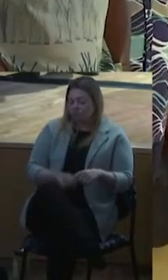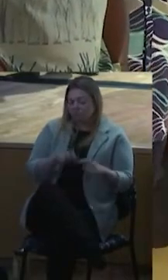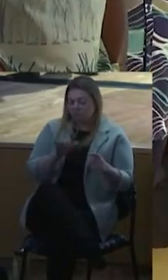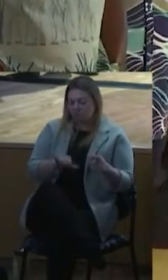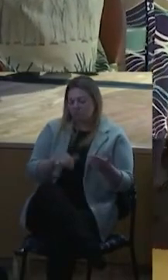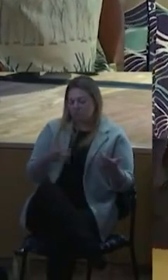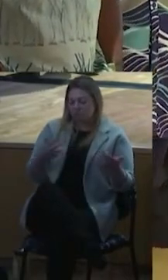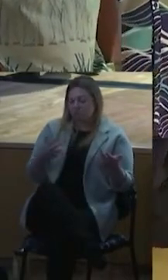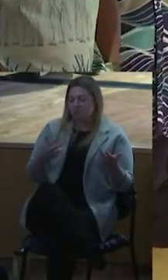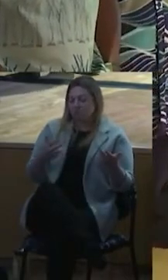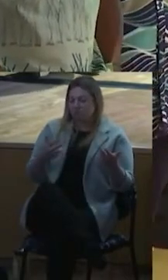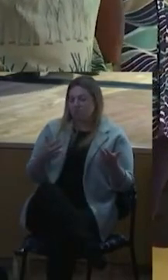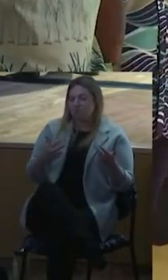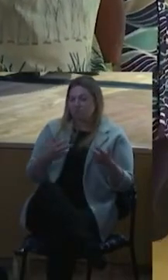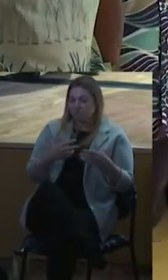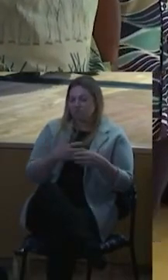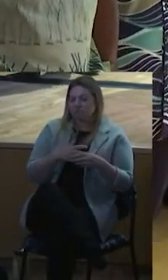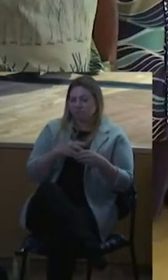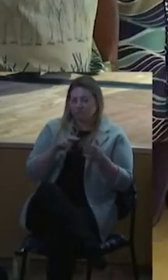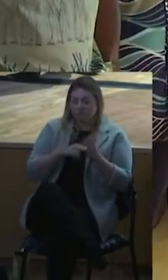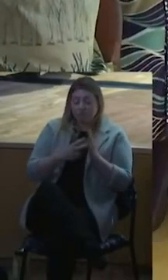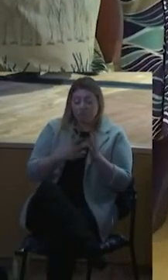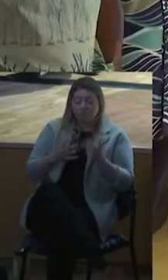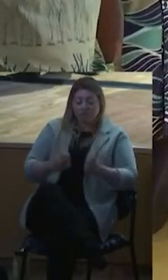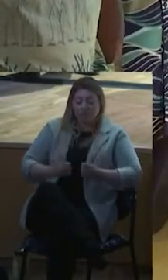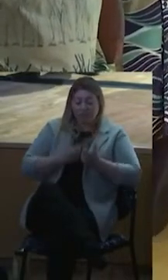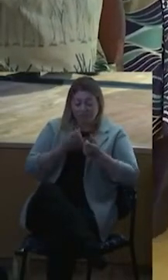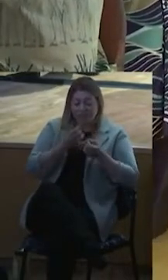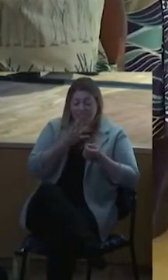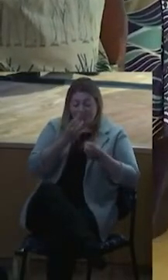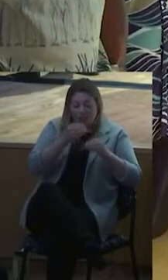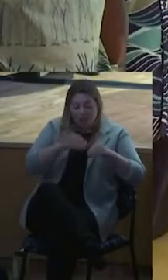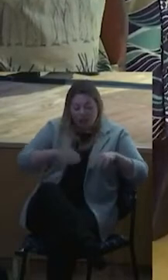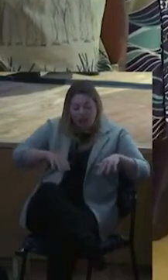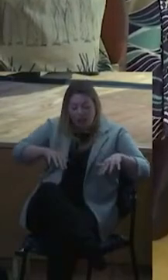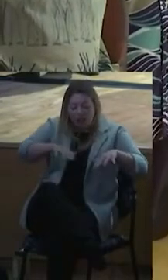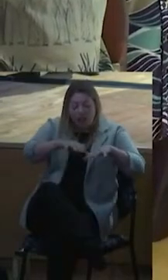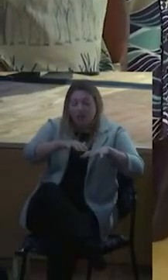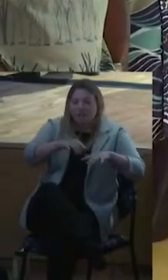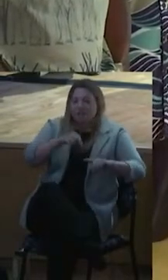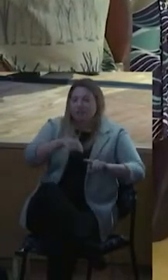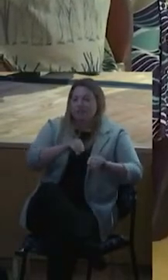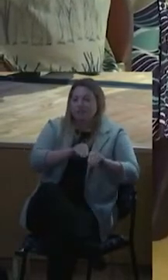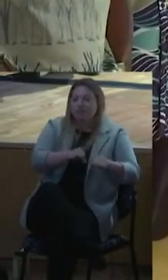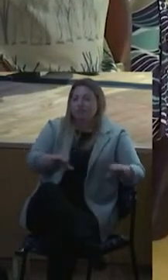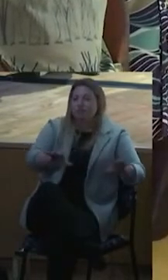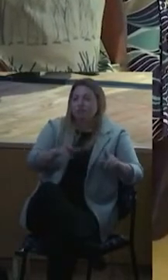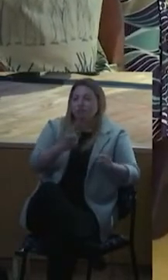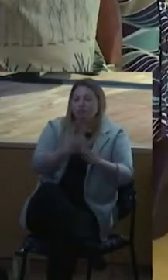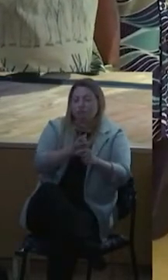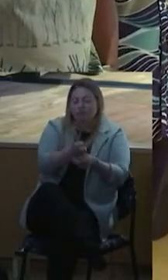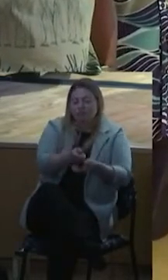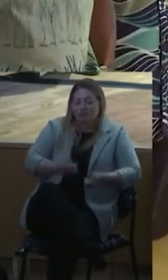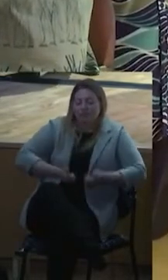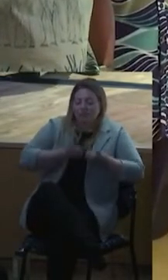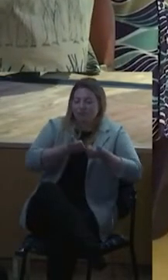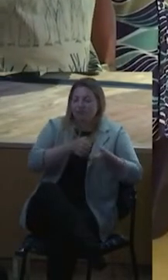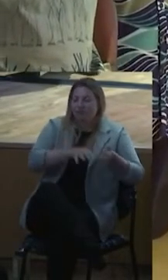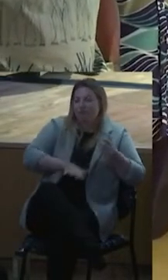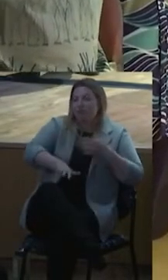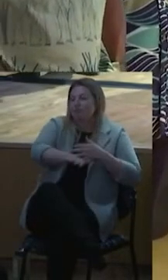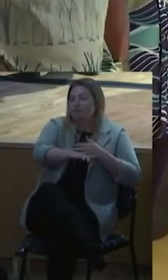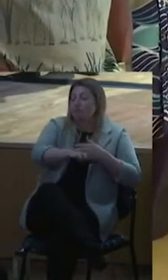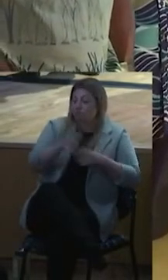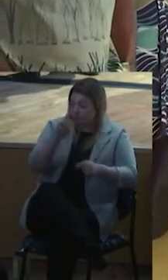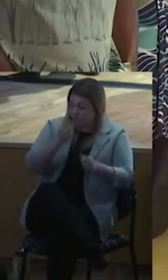which is the state model. It means the life of the land shall be perpetuated in righteousness. And remember now, when you learn the